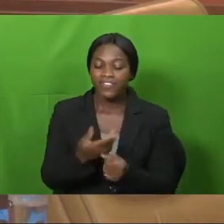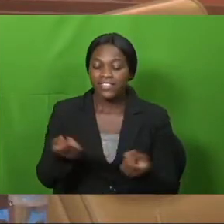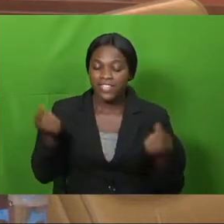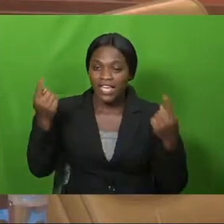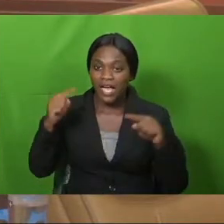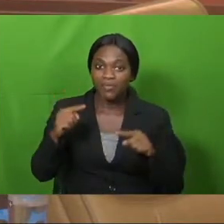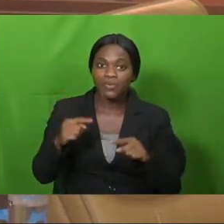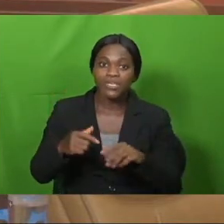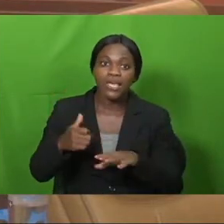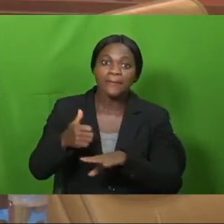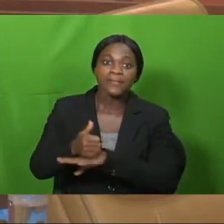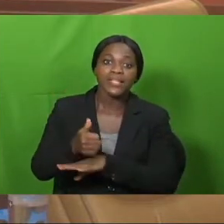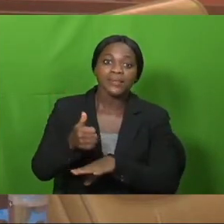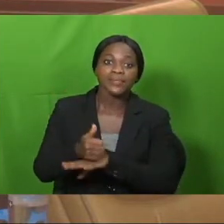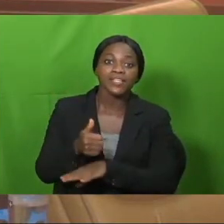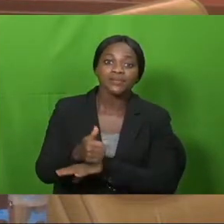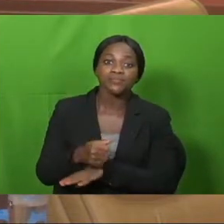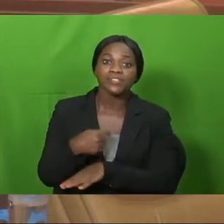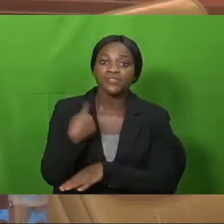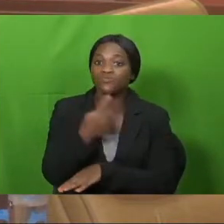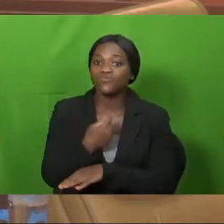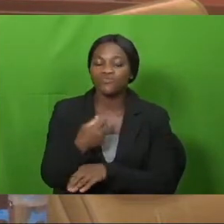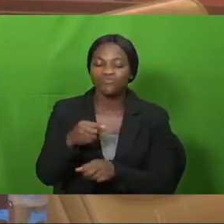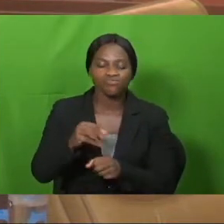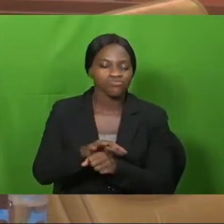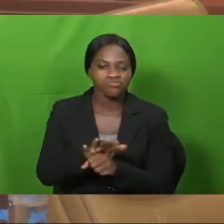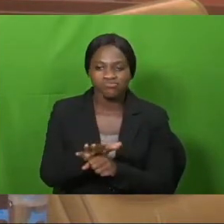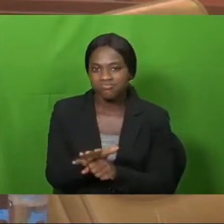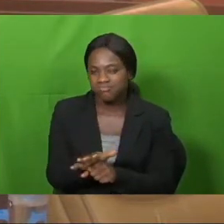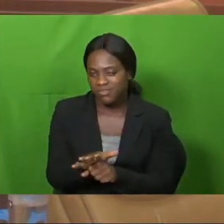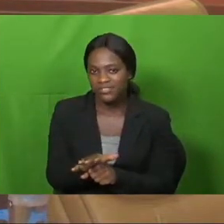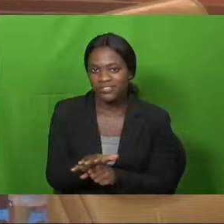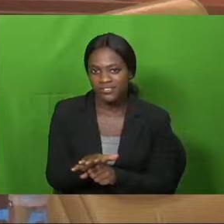is blamable on the COVID-19 and the